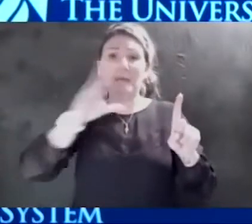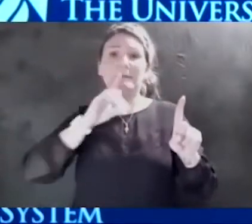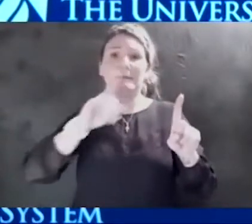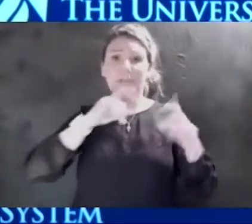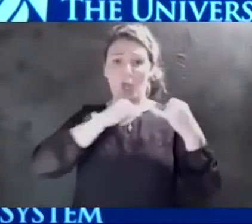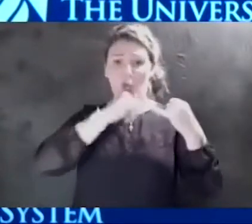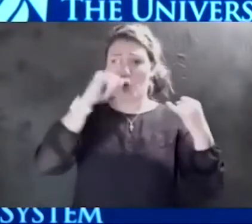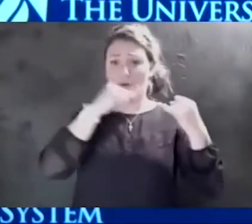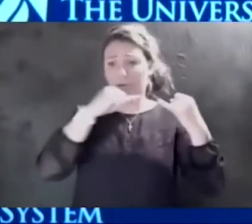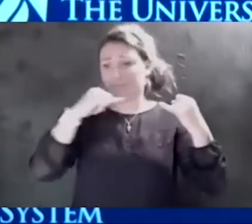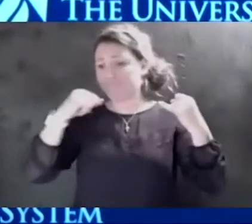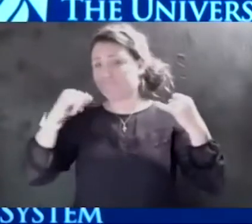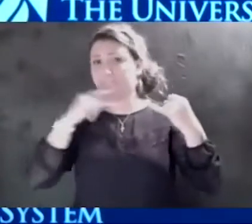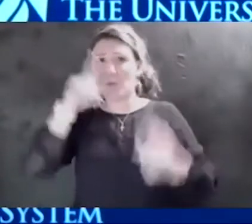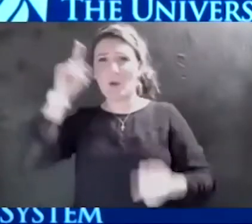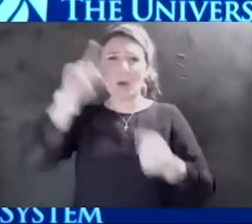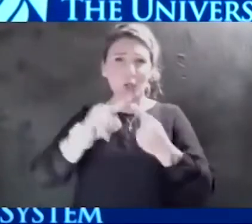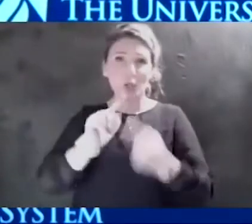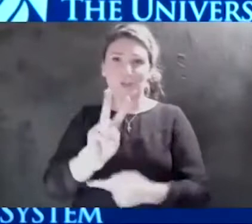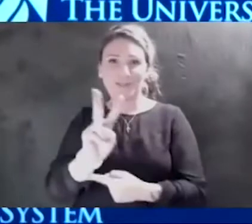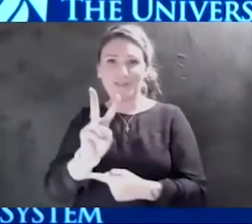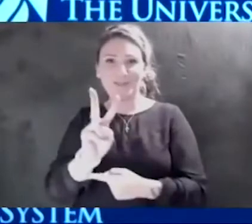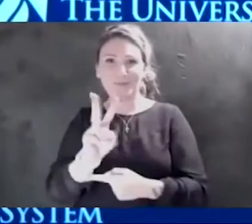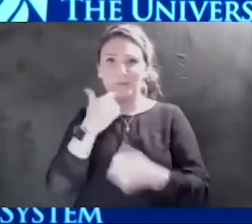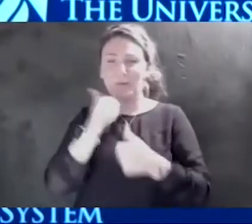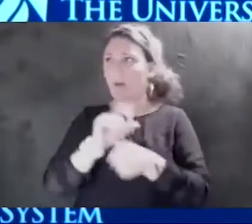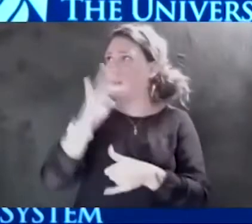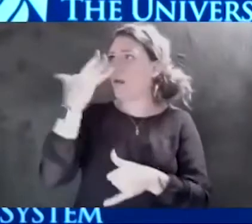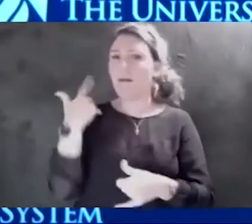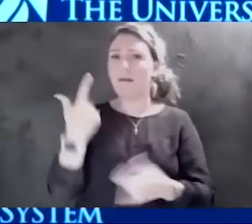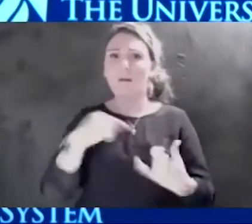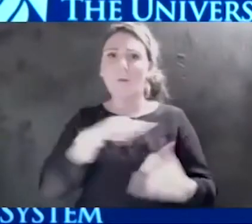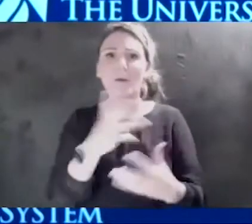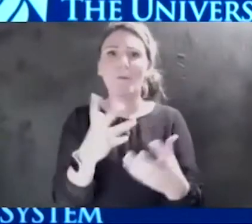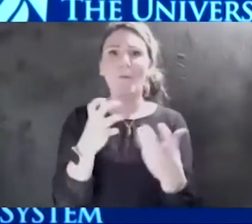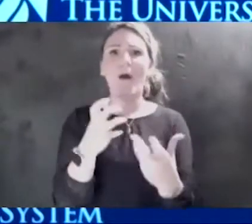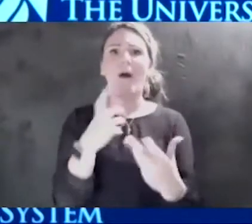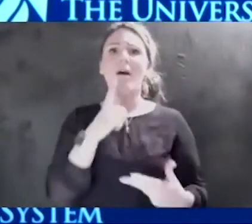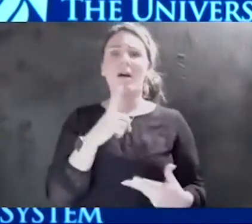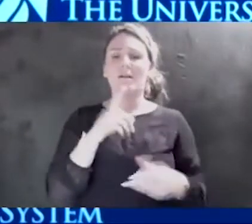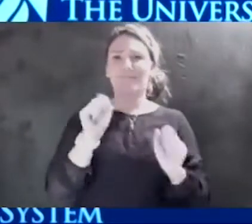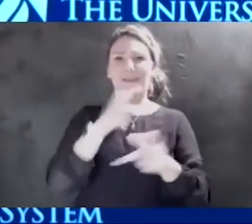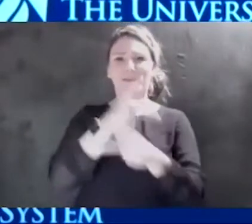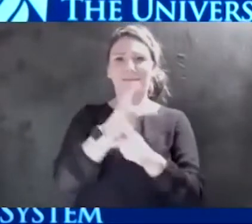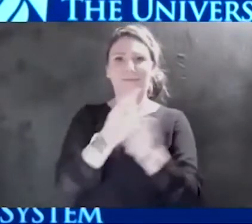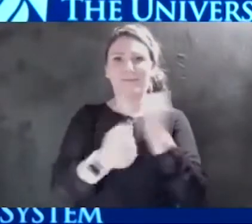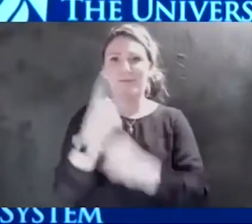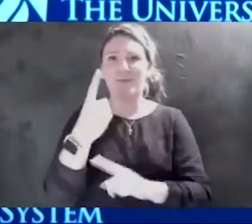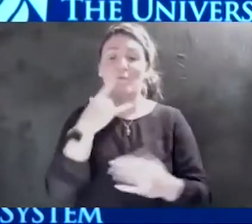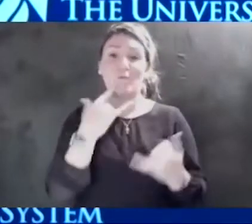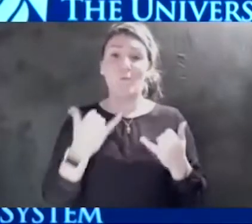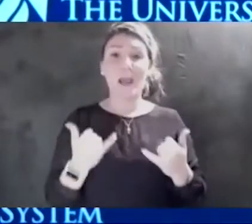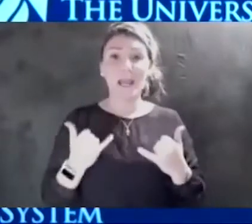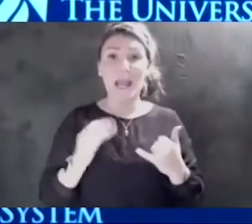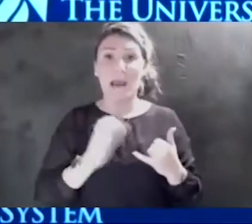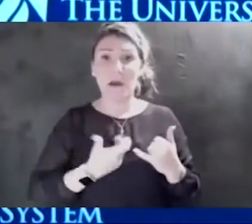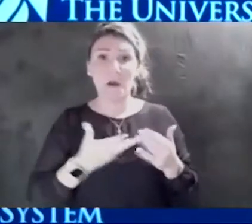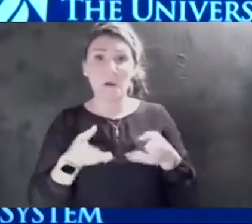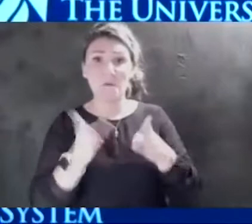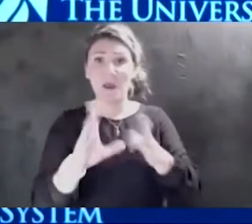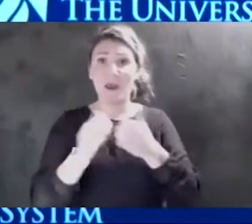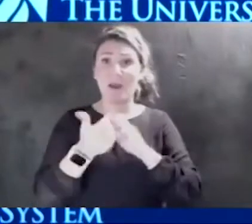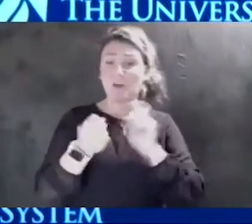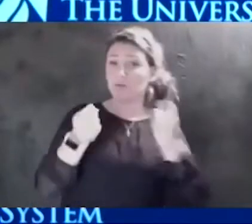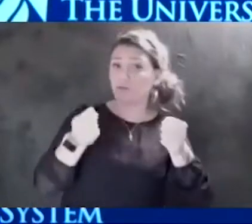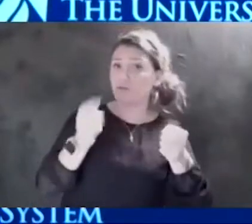to 2. Which is where we want it to be, because then we can take care of everybody no matter what. And right now, our way of controlling the number of inpatients